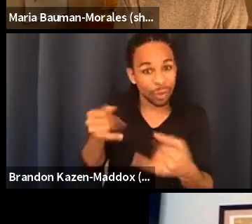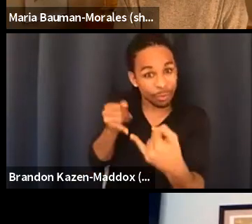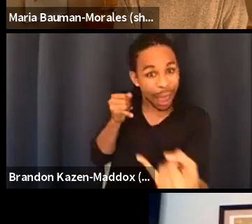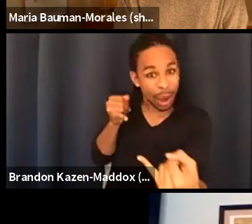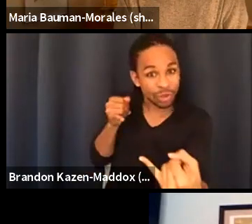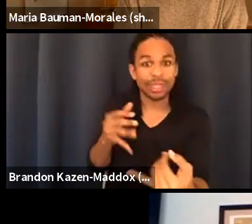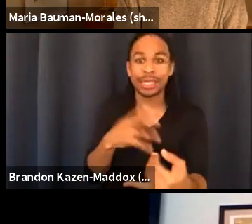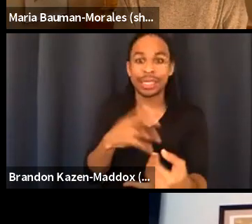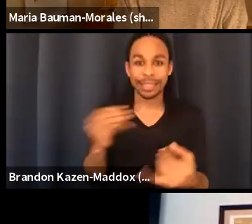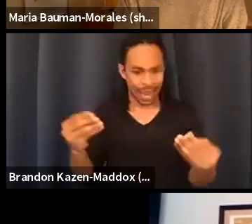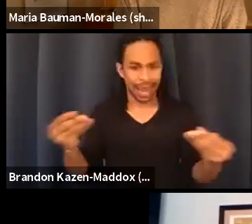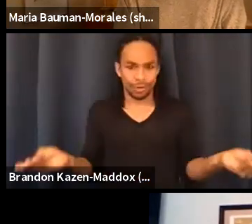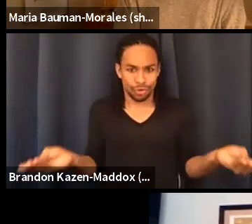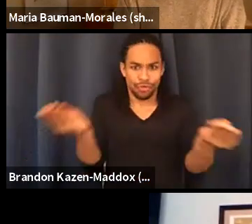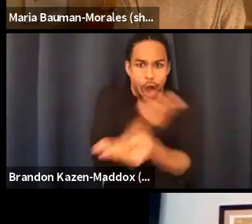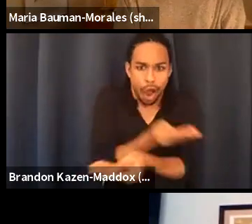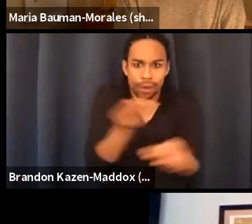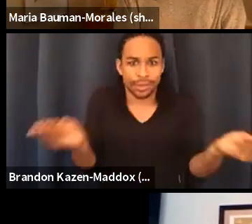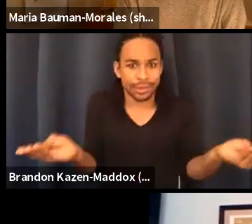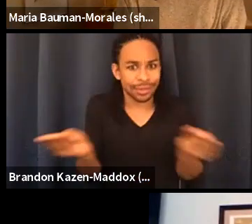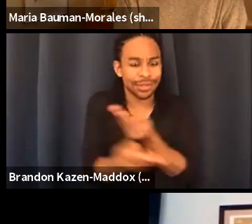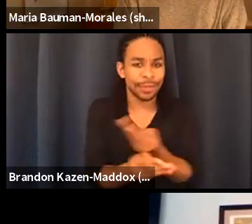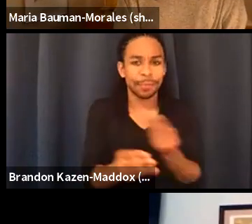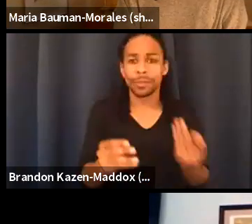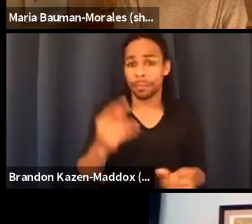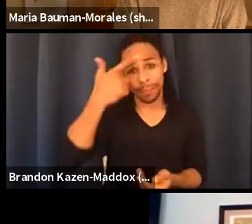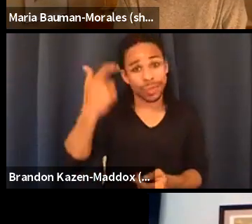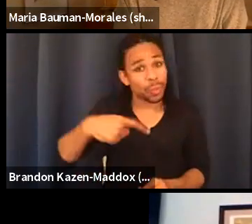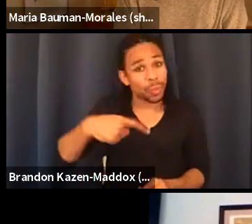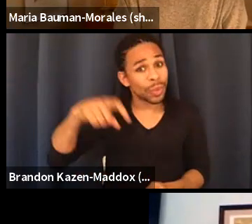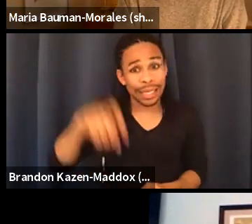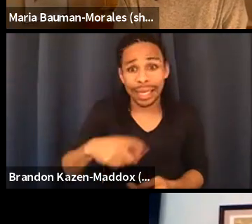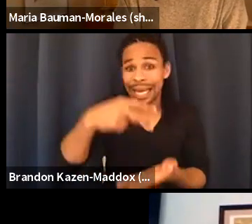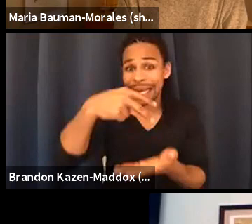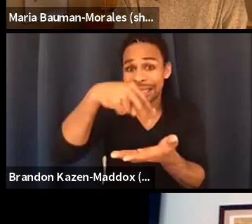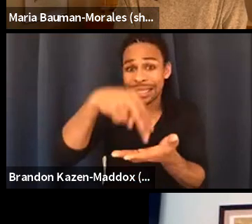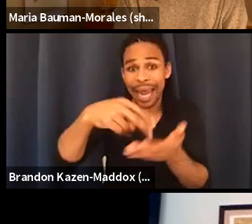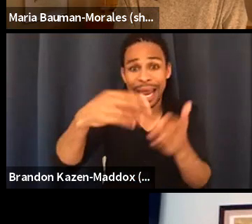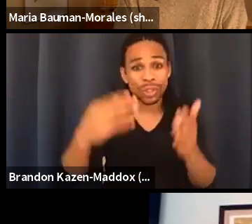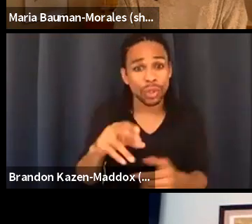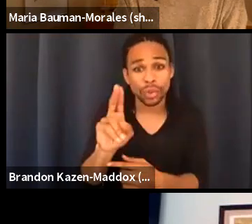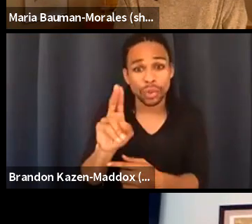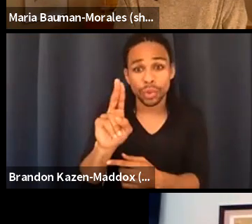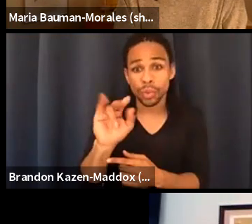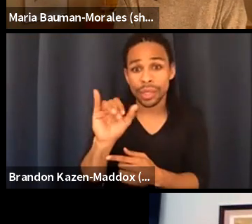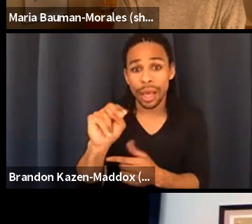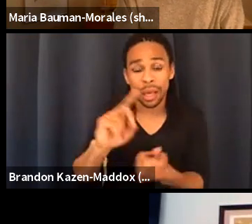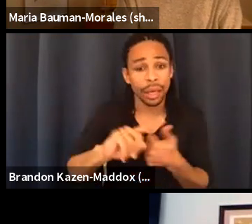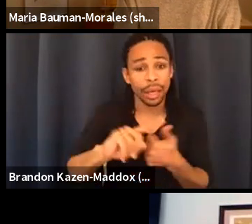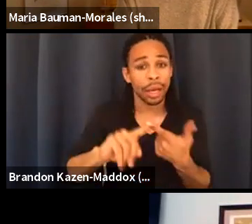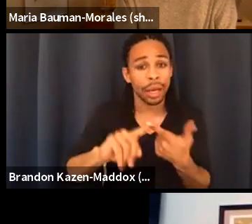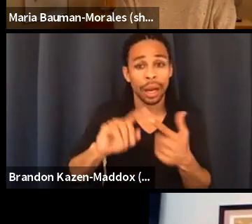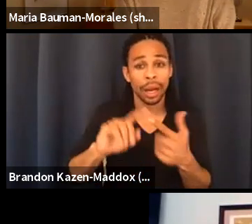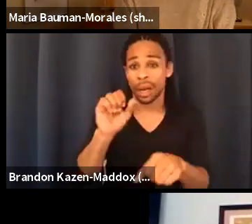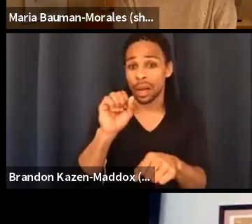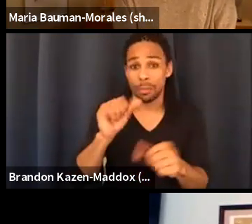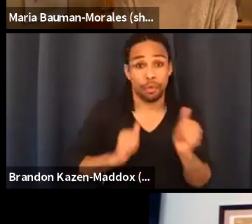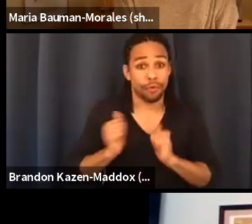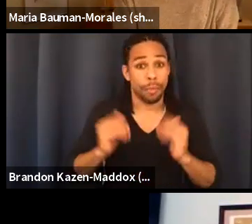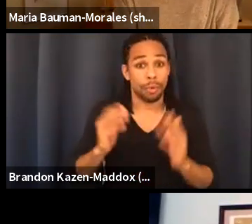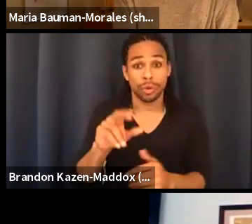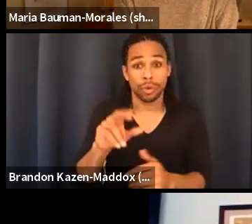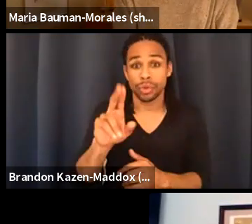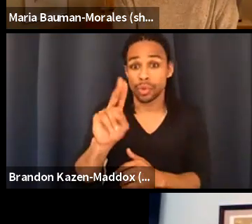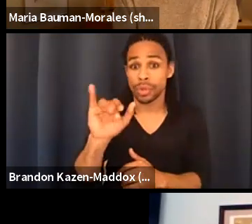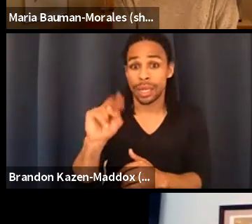to have a dancers union or a workers union to protect us. You know, one of my big takeaways from the document, I